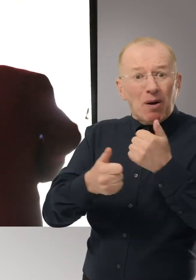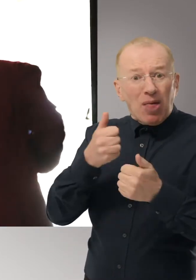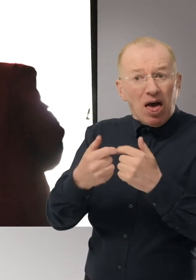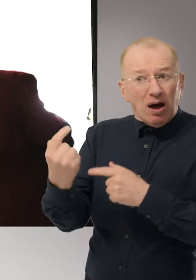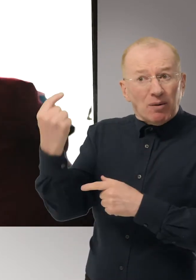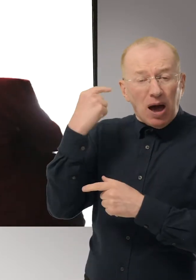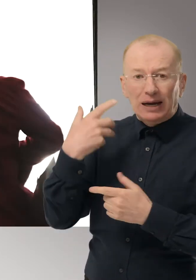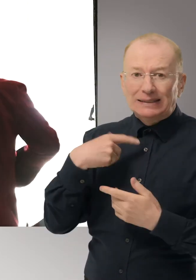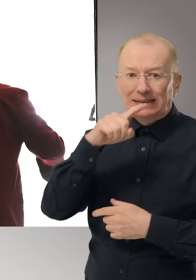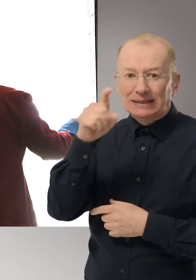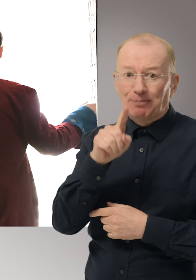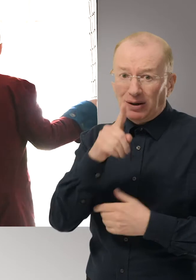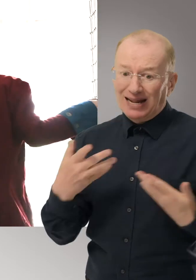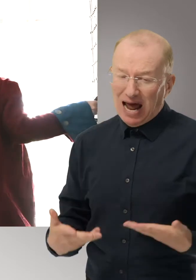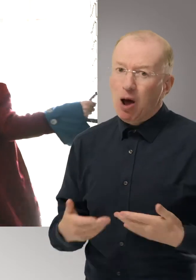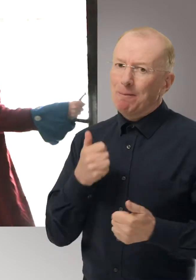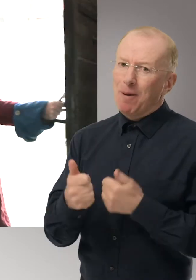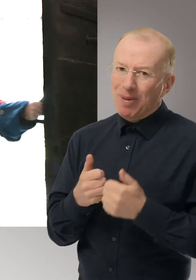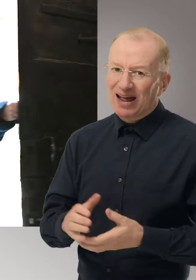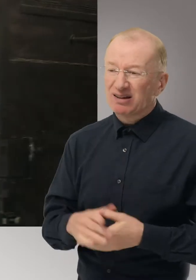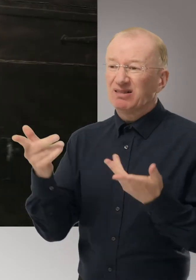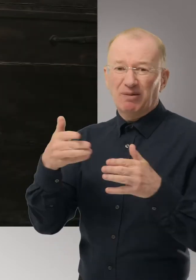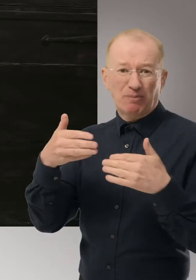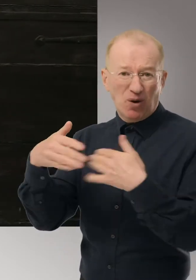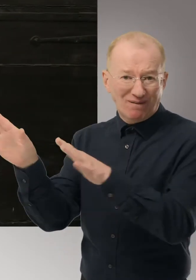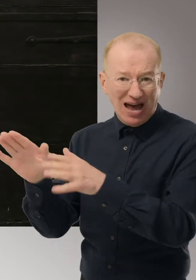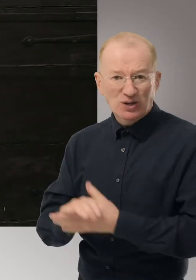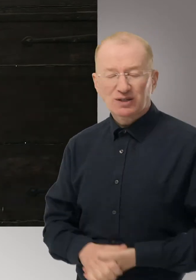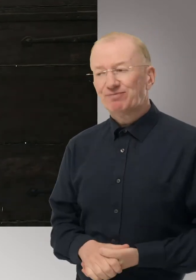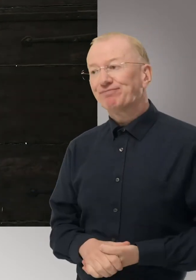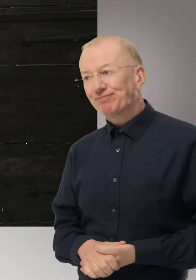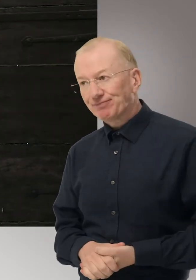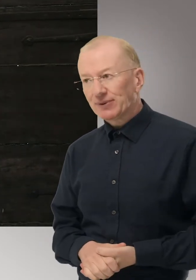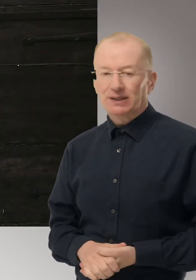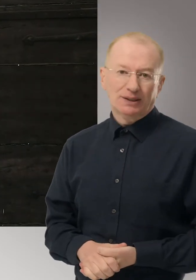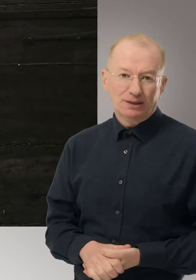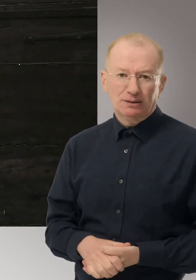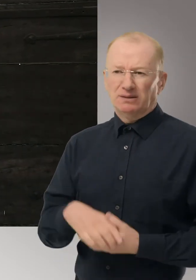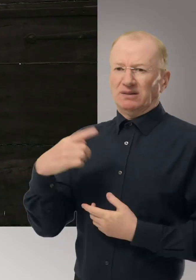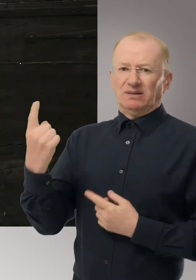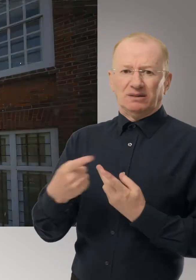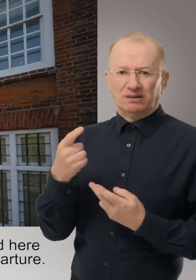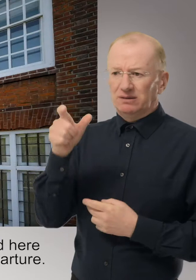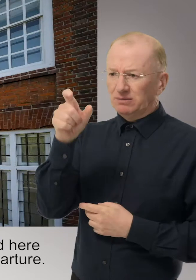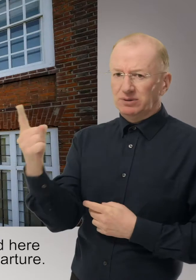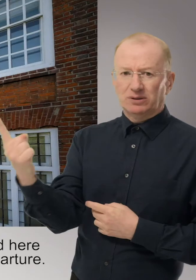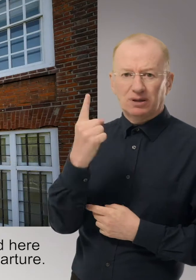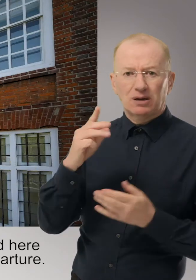Unfortunately, bankruptcy cut short the Southgate's occupation. Perchance cider was not as quaffable as it is